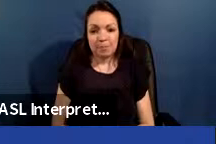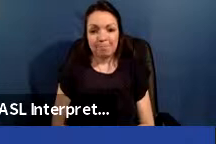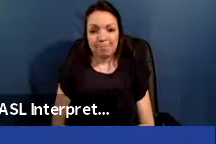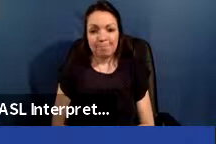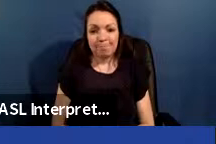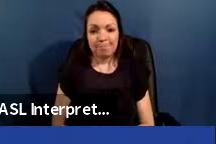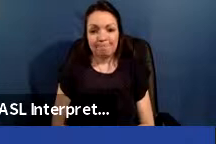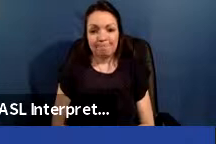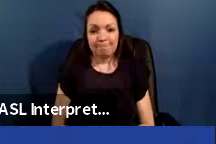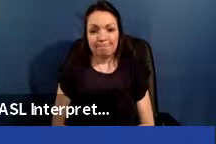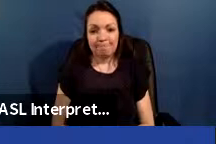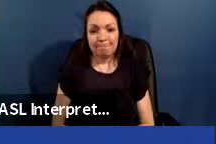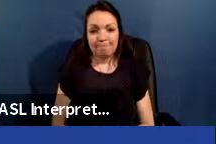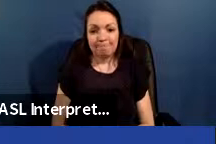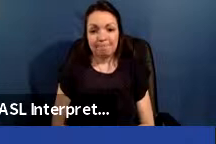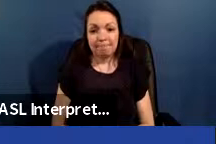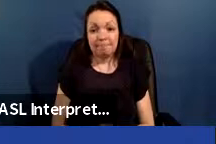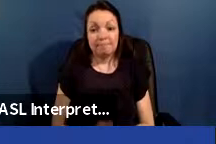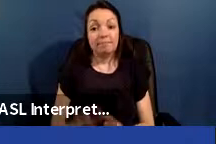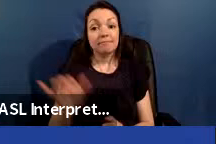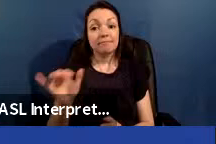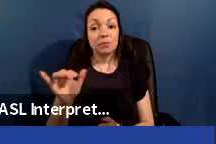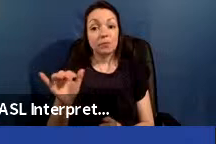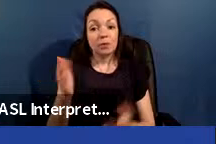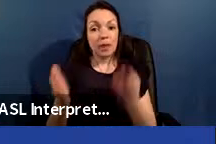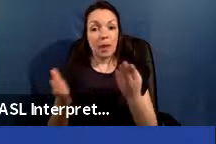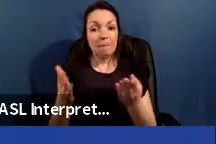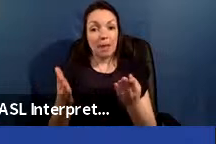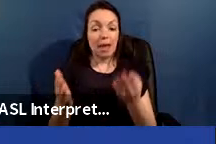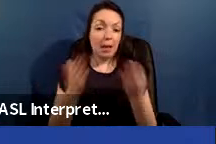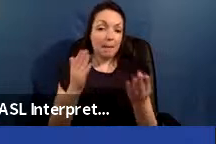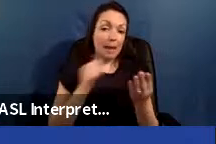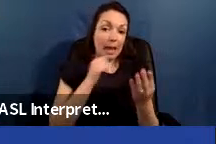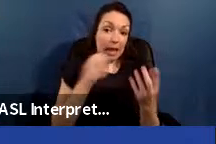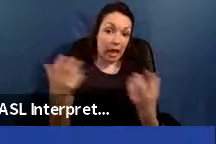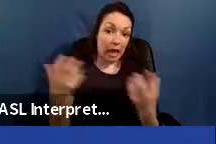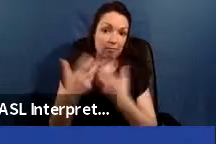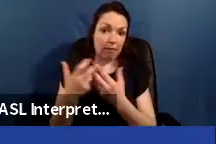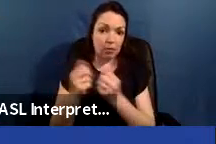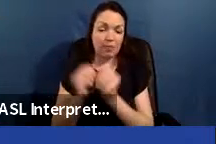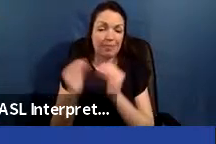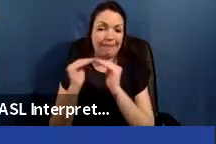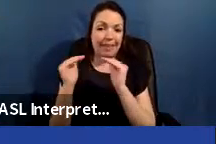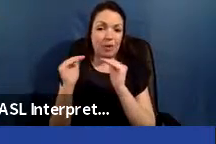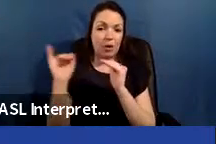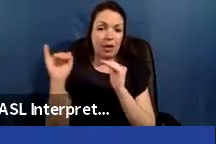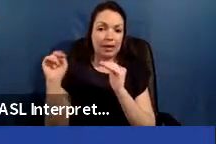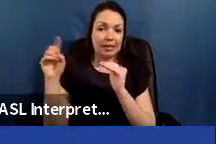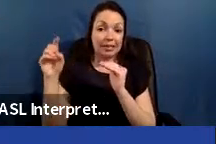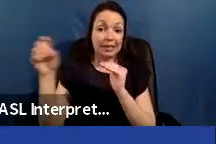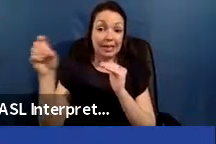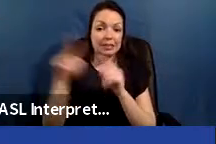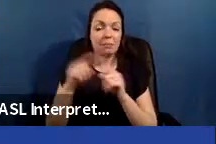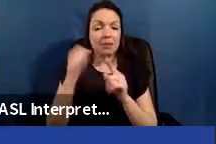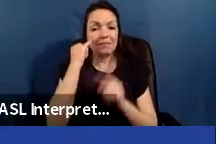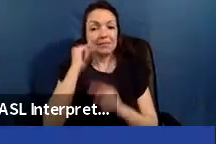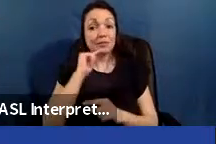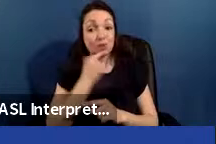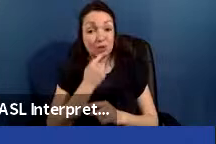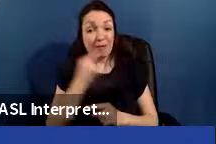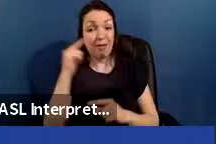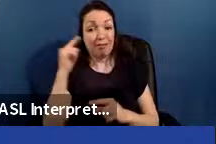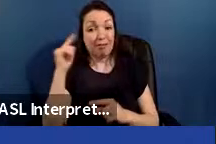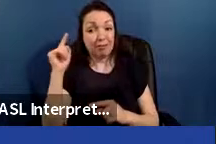And in that case, as he asked, it may or may not align with the equity index, but it's a critical facility need